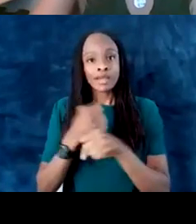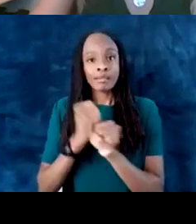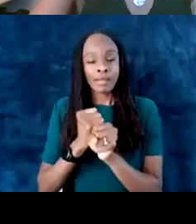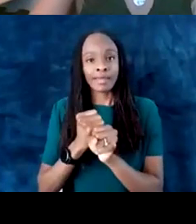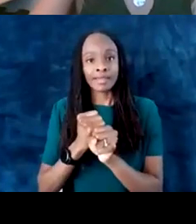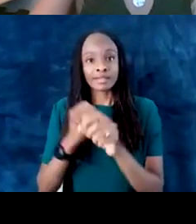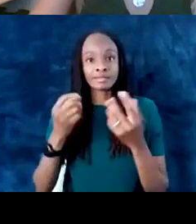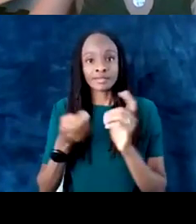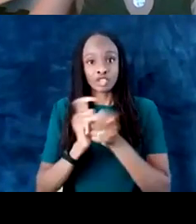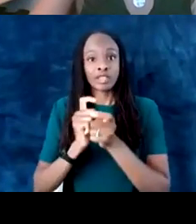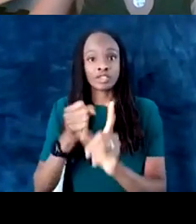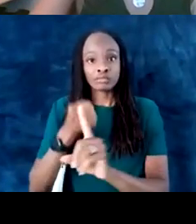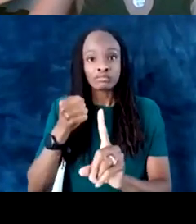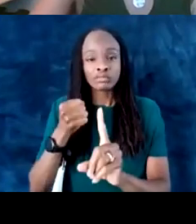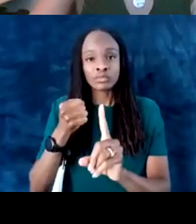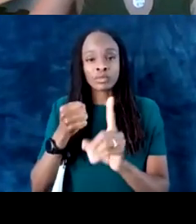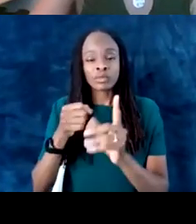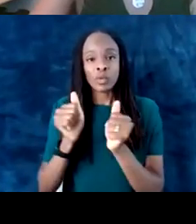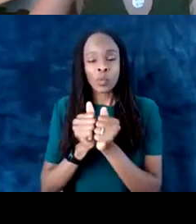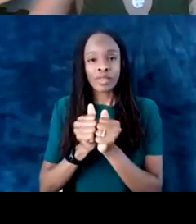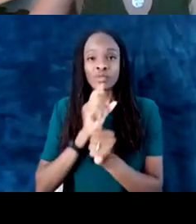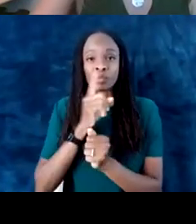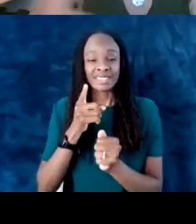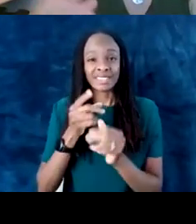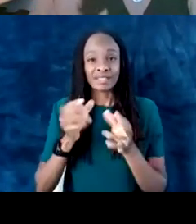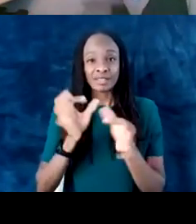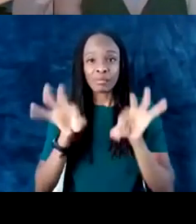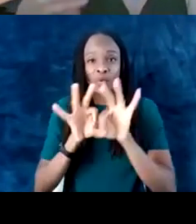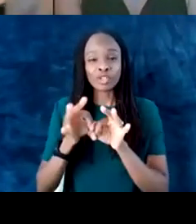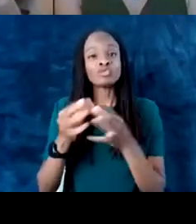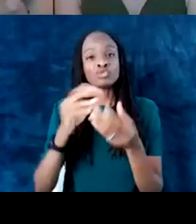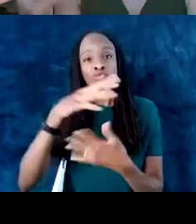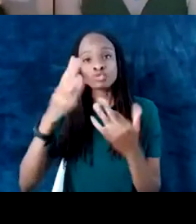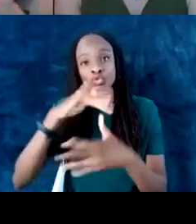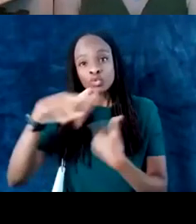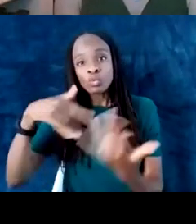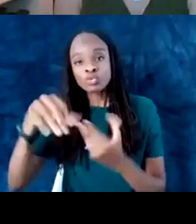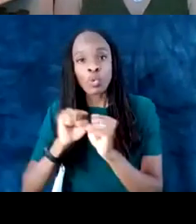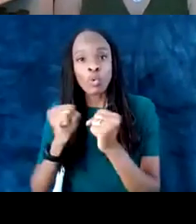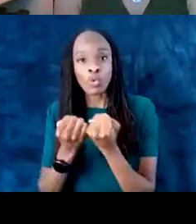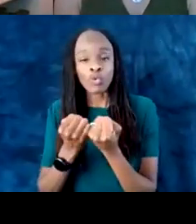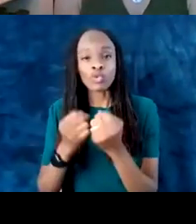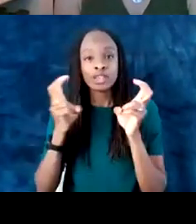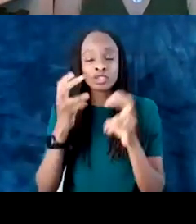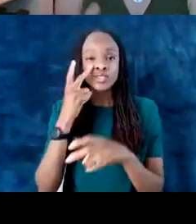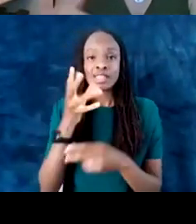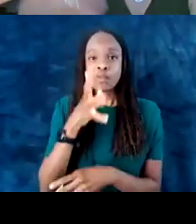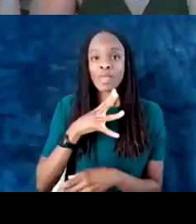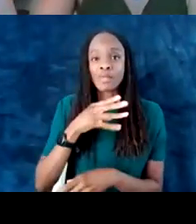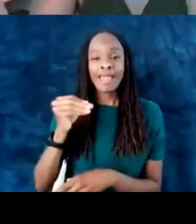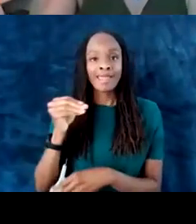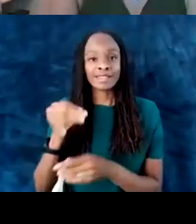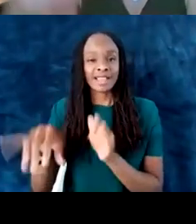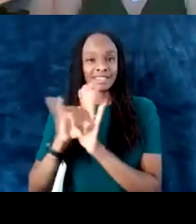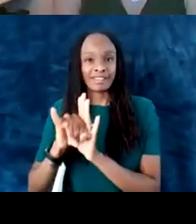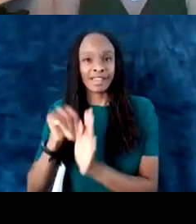difference in urgent social issues. And here again, this is where we see women identifying and BIPOC filmmakers kind of at